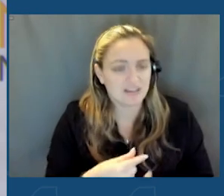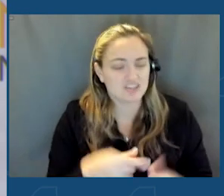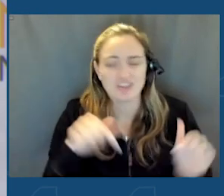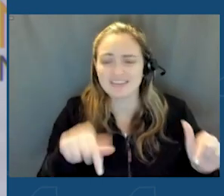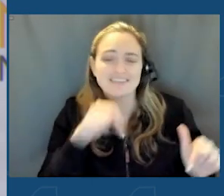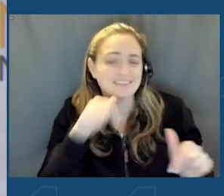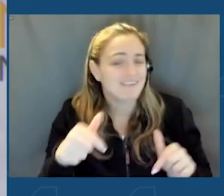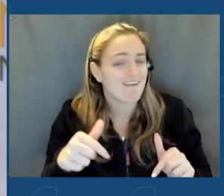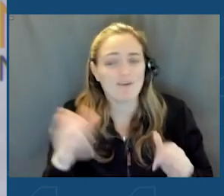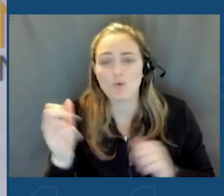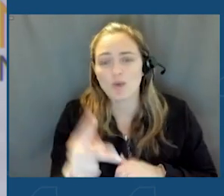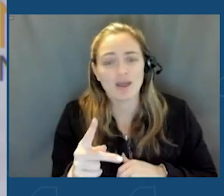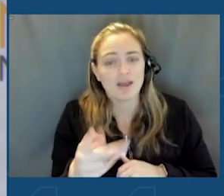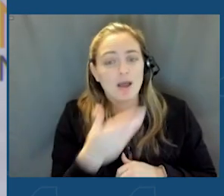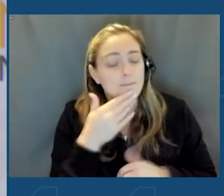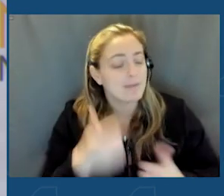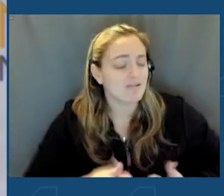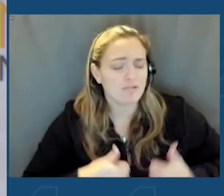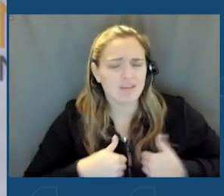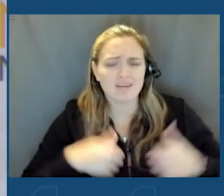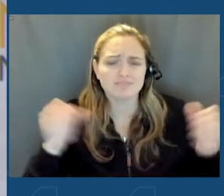that a better life is possible.